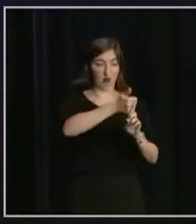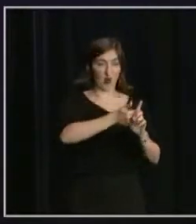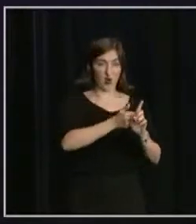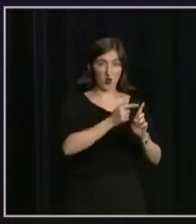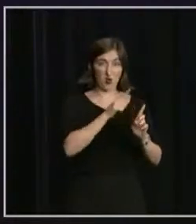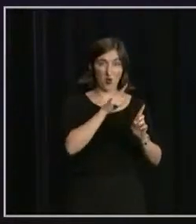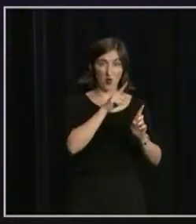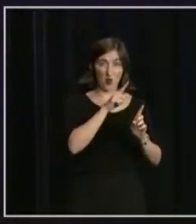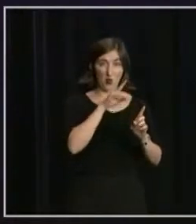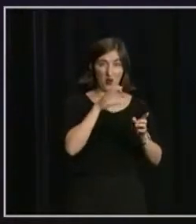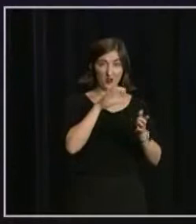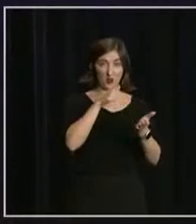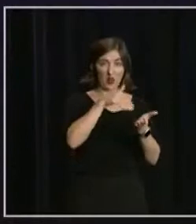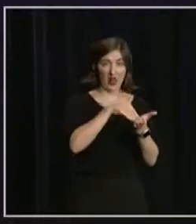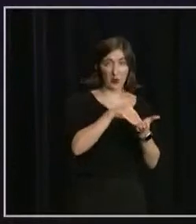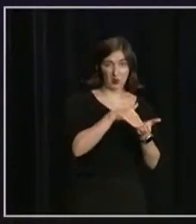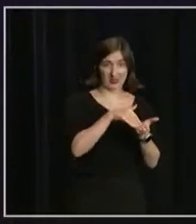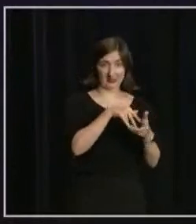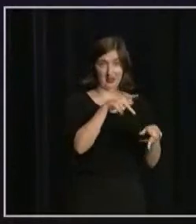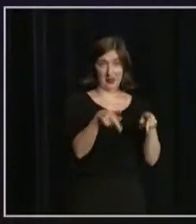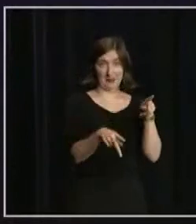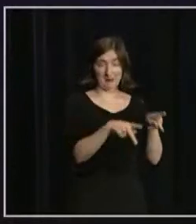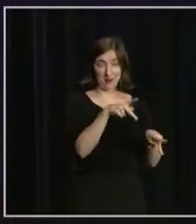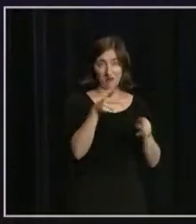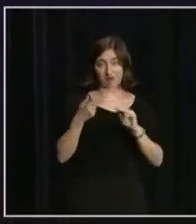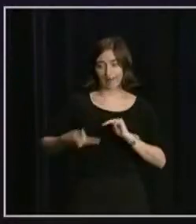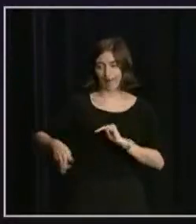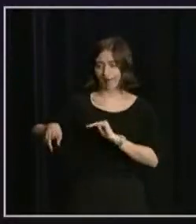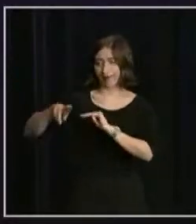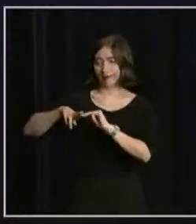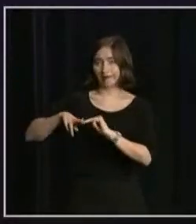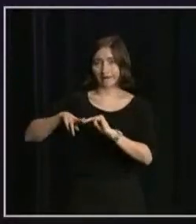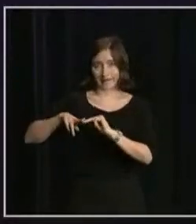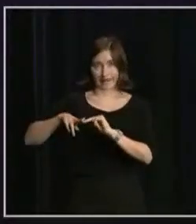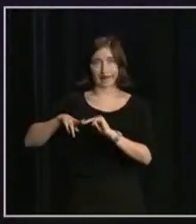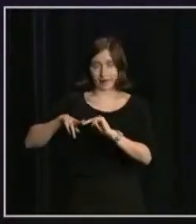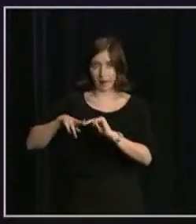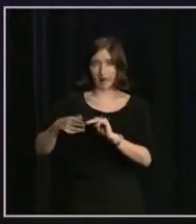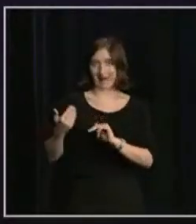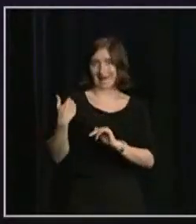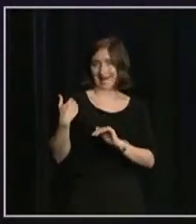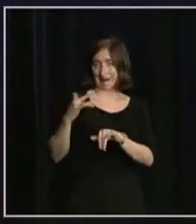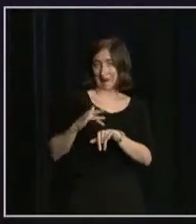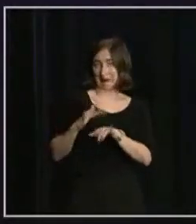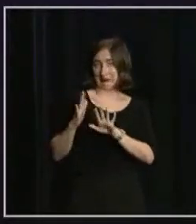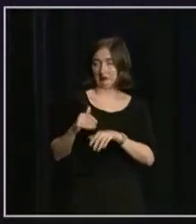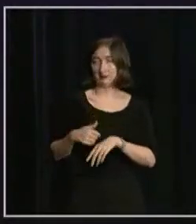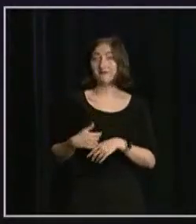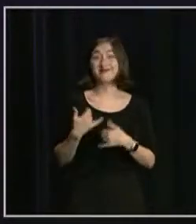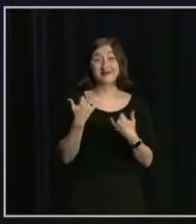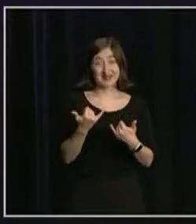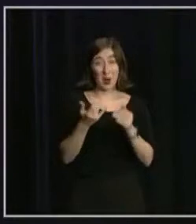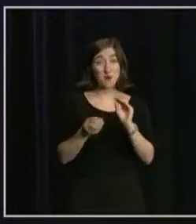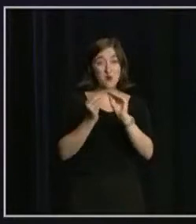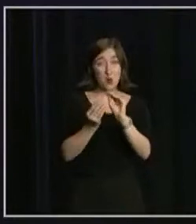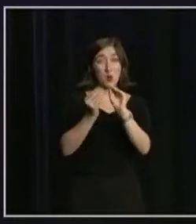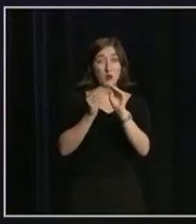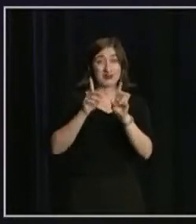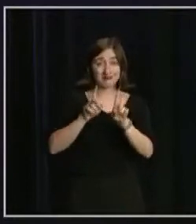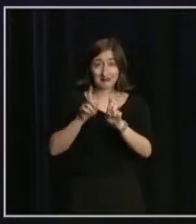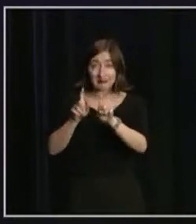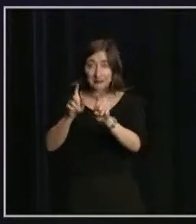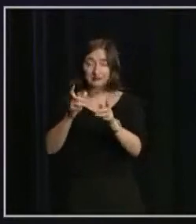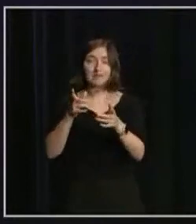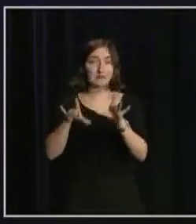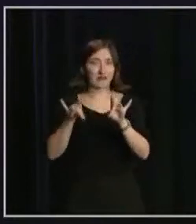increase from last Sunday. And as noted, with more testing, we are finding those infections faster, so we keep all those things